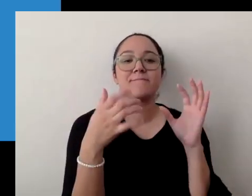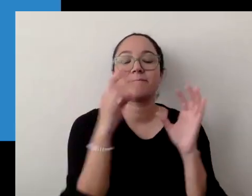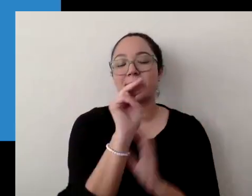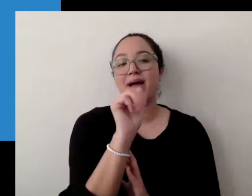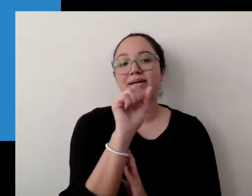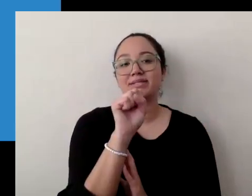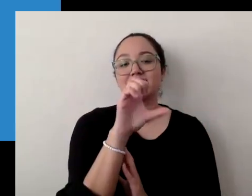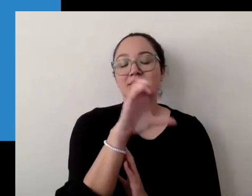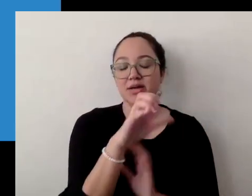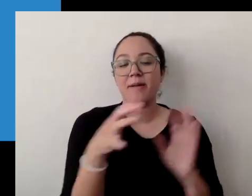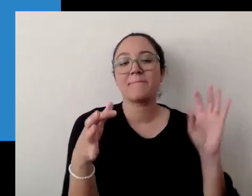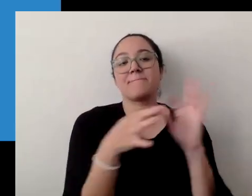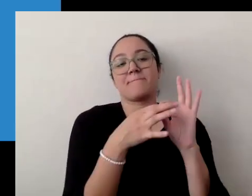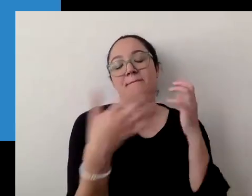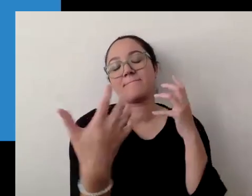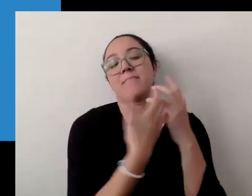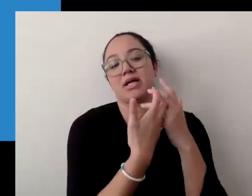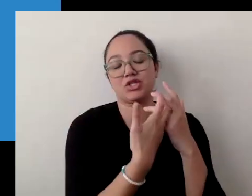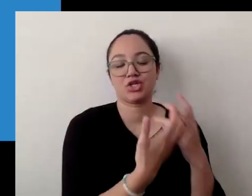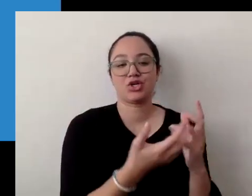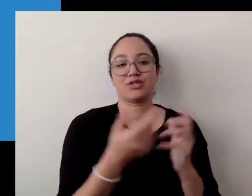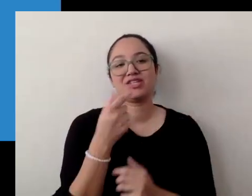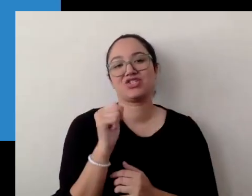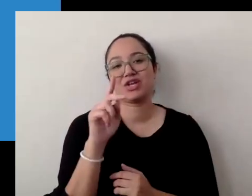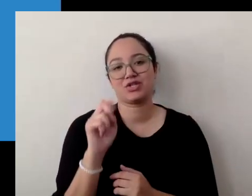Article and adjective match the gender of the noun.